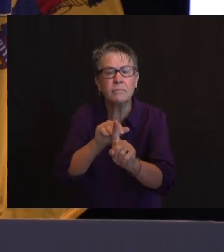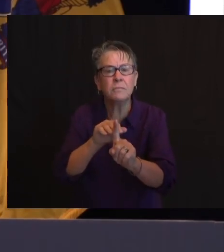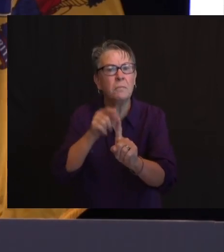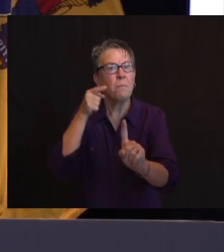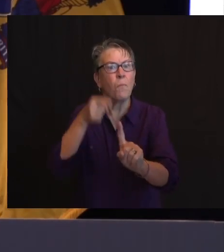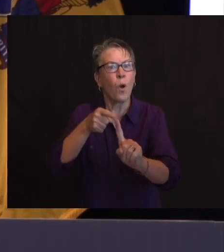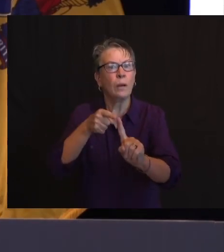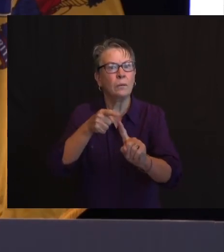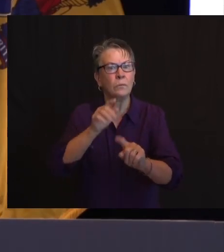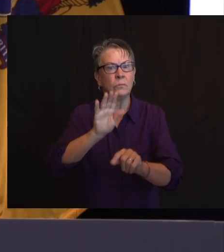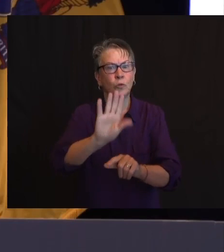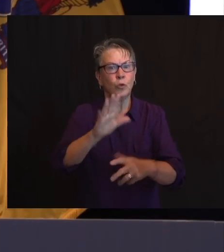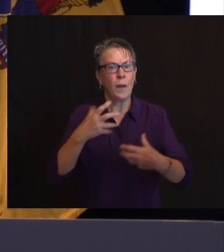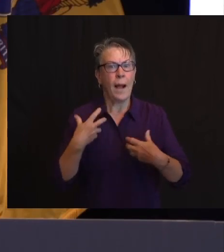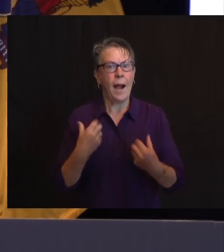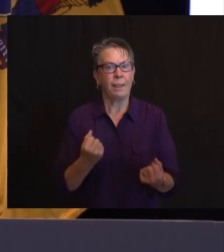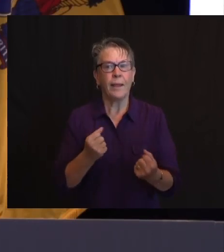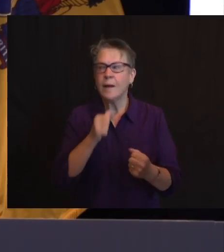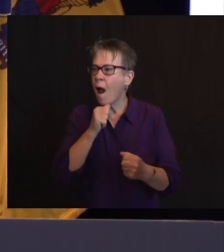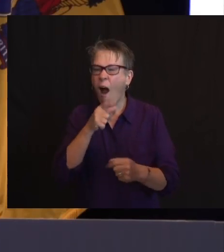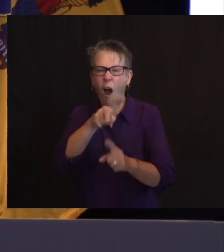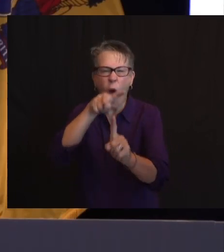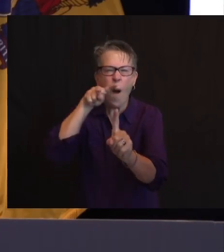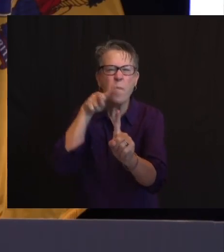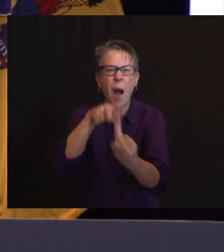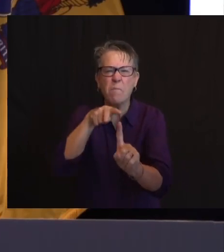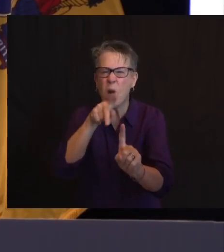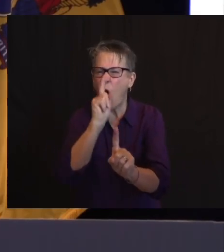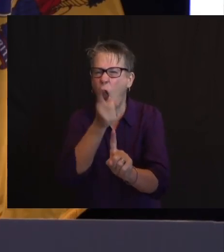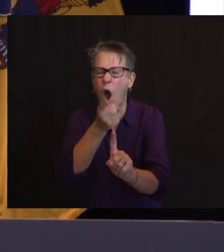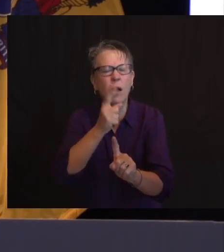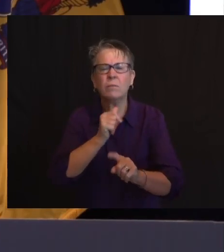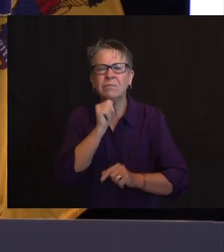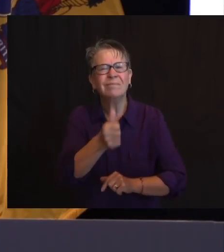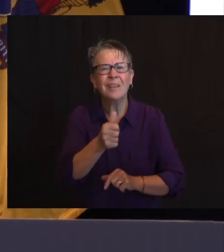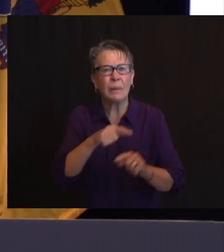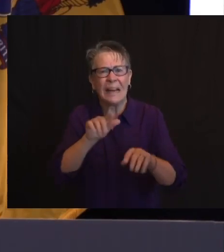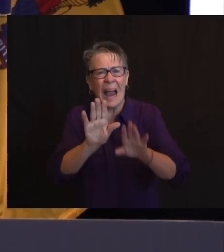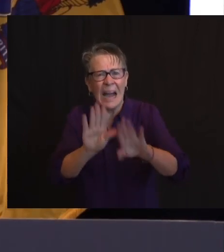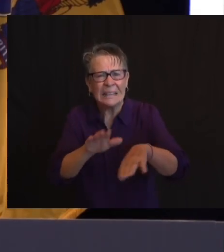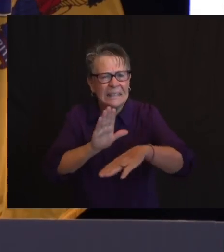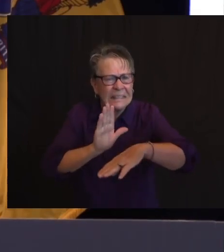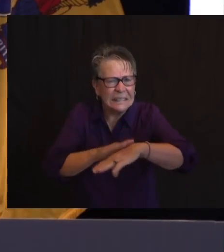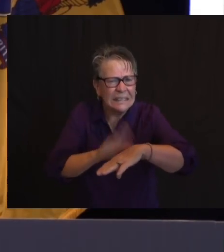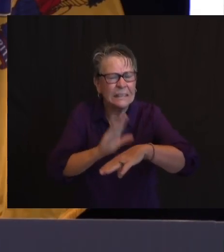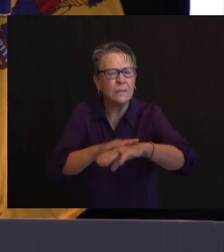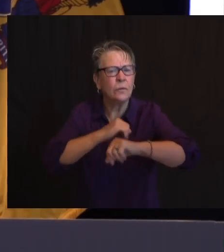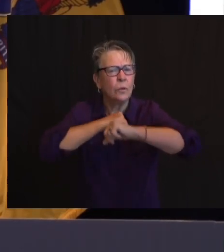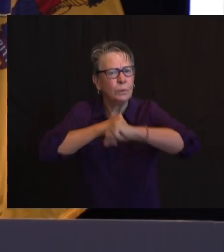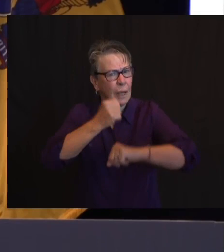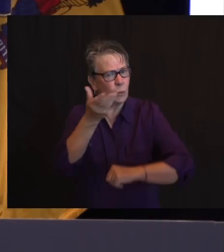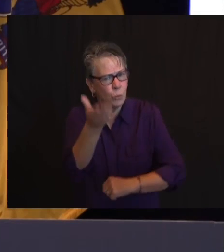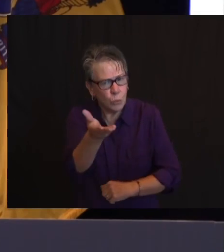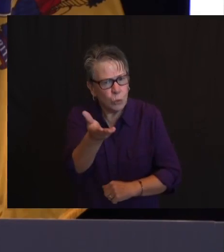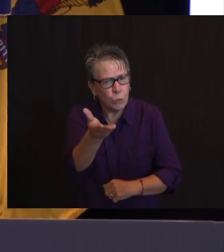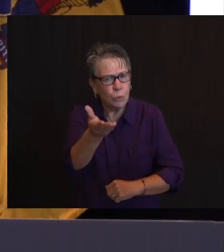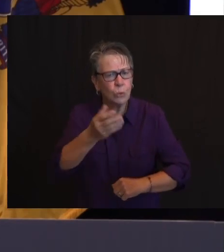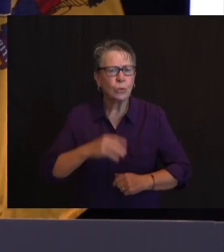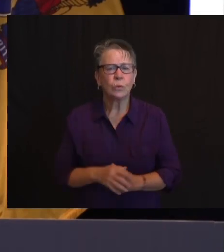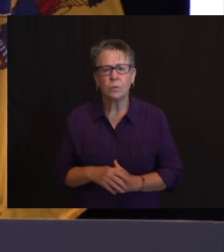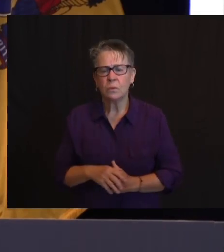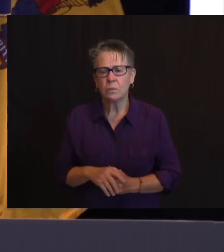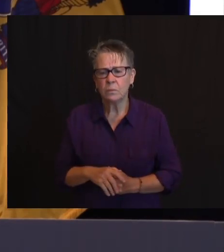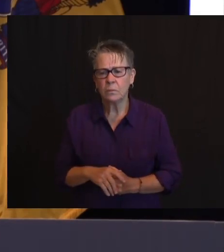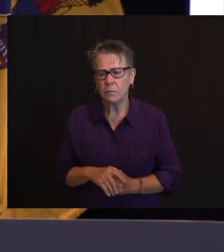And so with that, thank you. I'm going to mask up and have a couple of thoughts here as we depart. First of all, Judy and Ed, thank you,